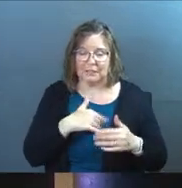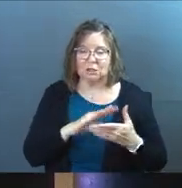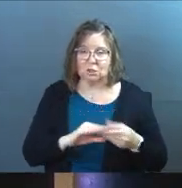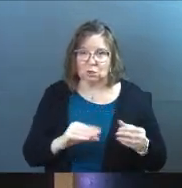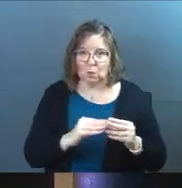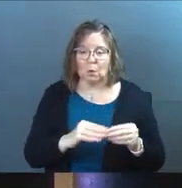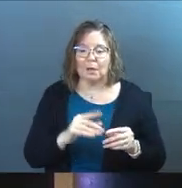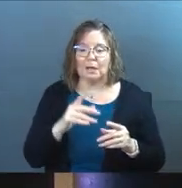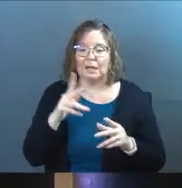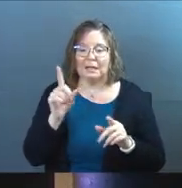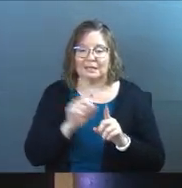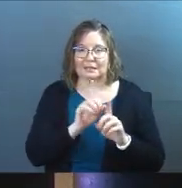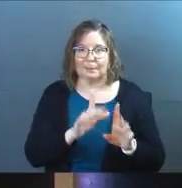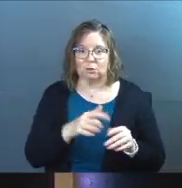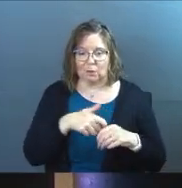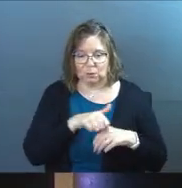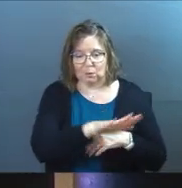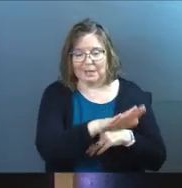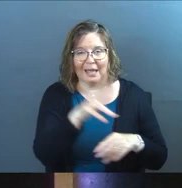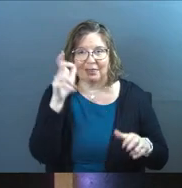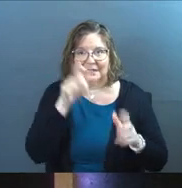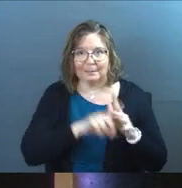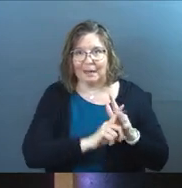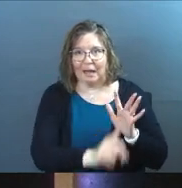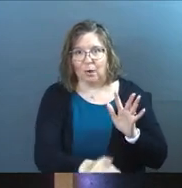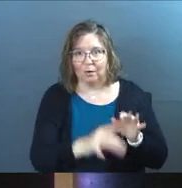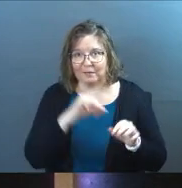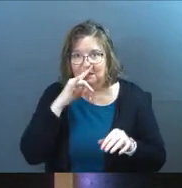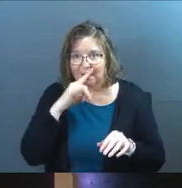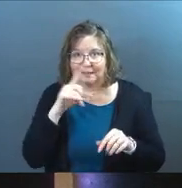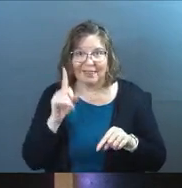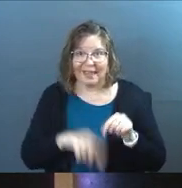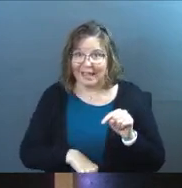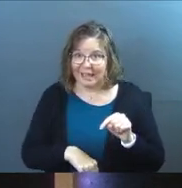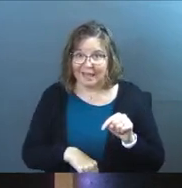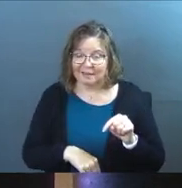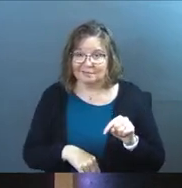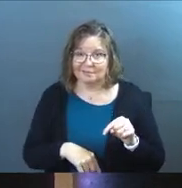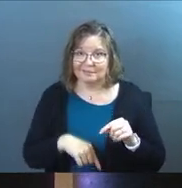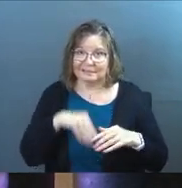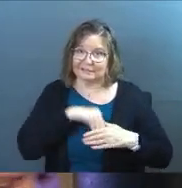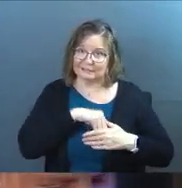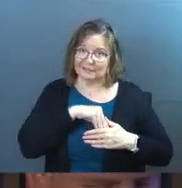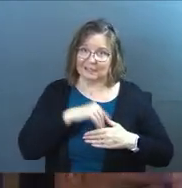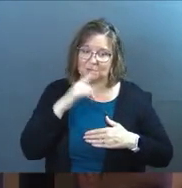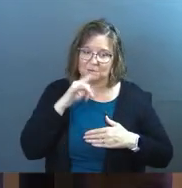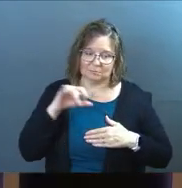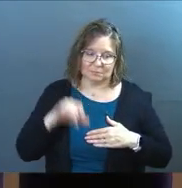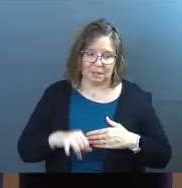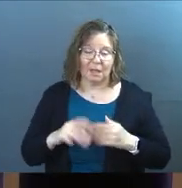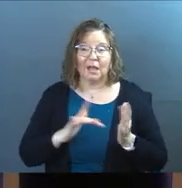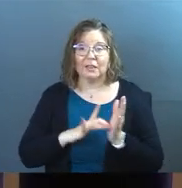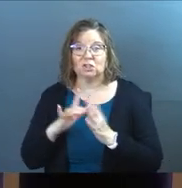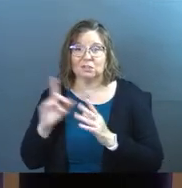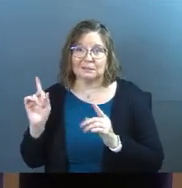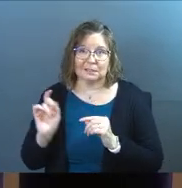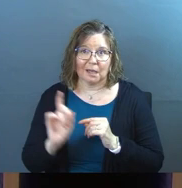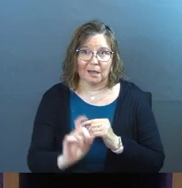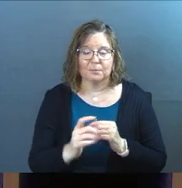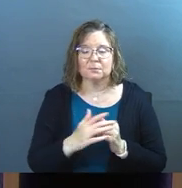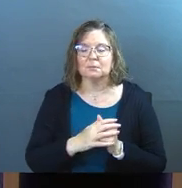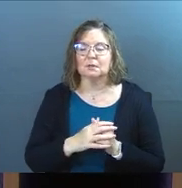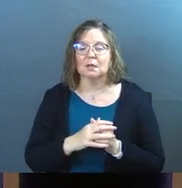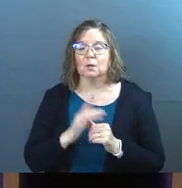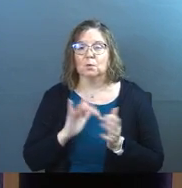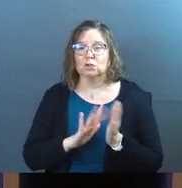And the disciples try to cast the demon out of the child, and they're not able to. It doesn't work. And then Jesus comes along, verse 28, afterward, when